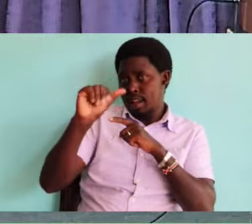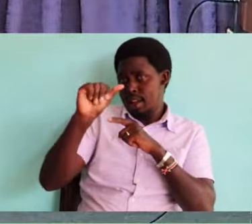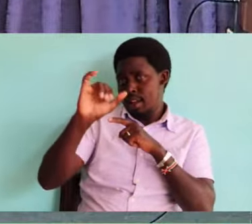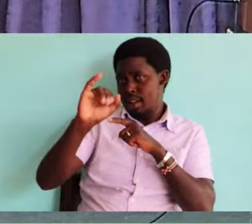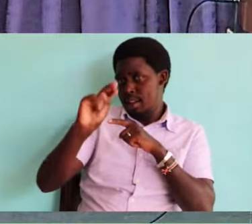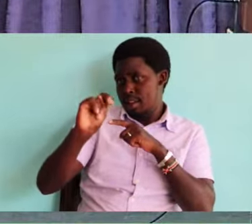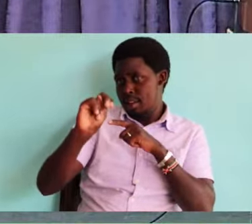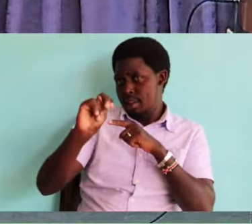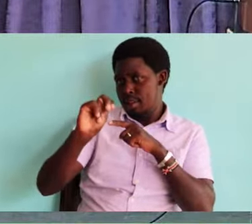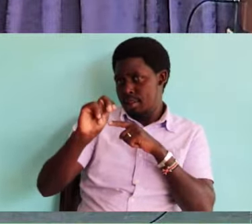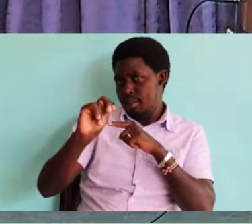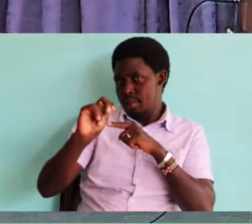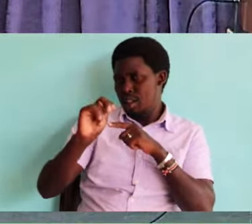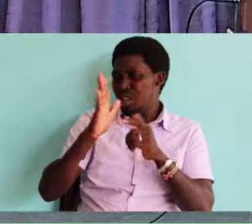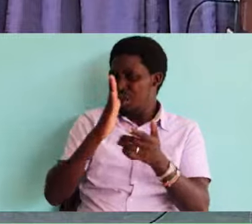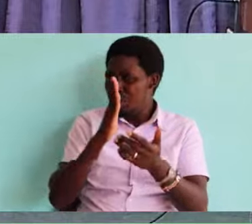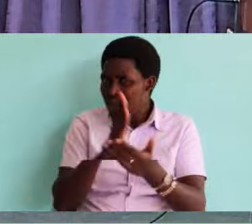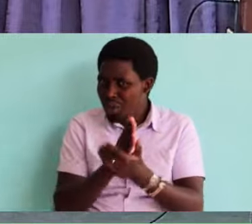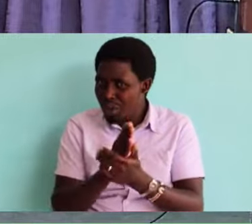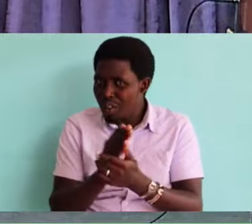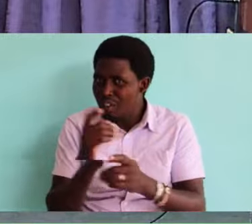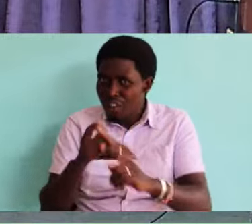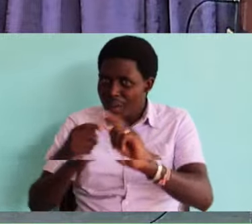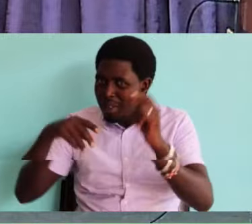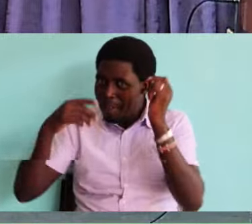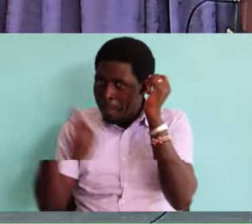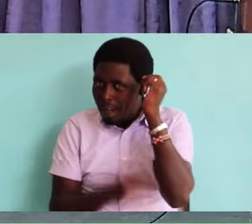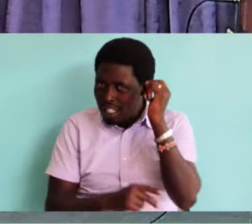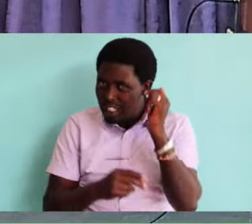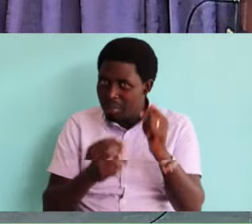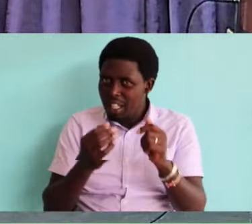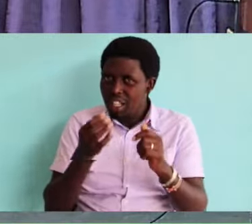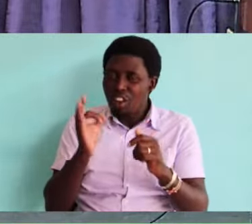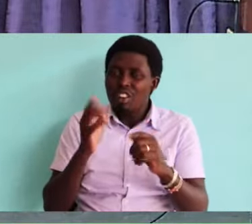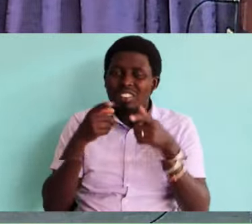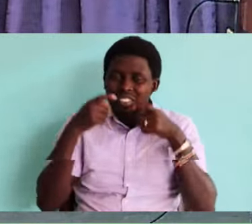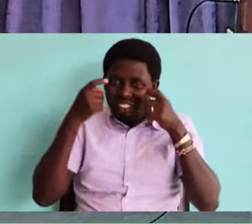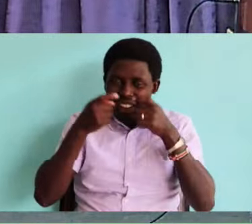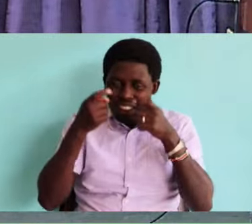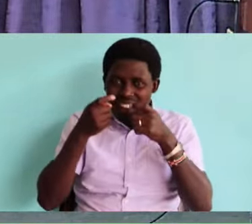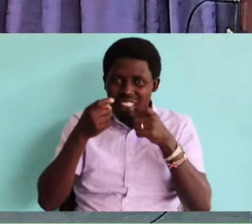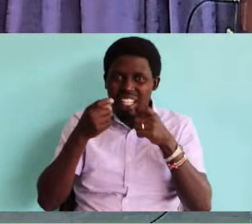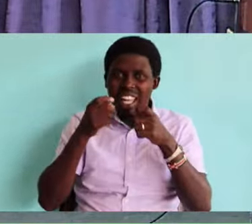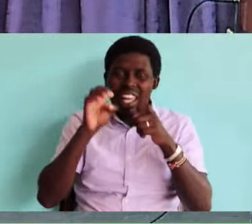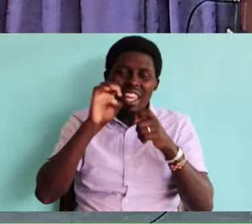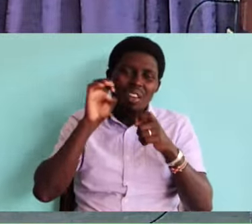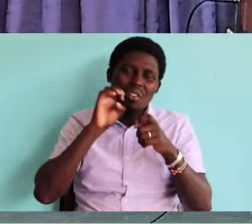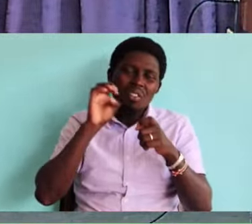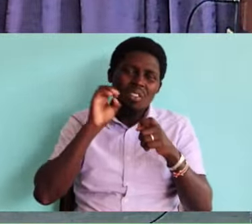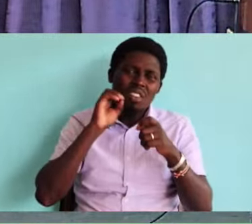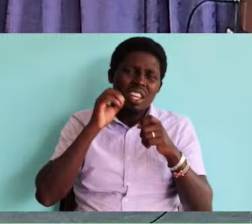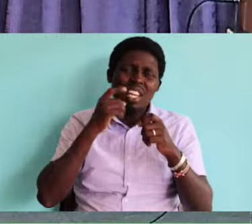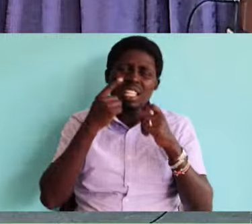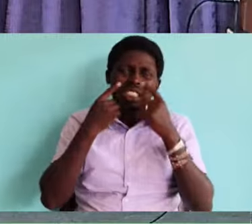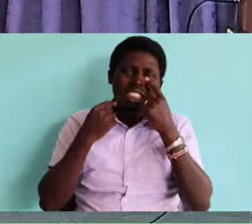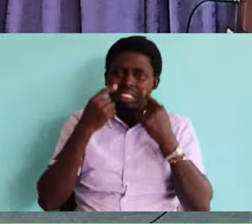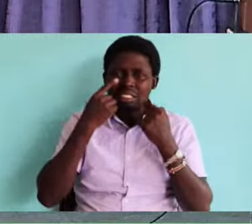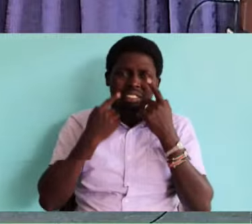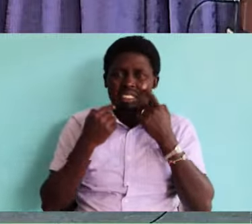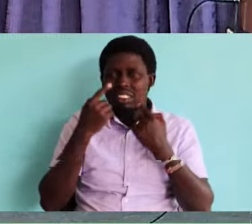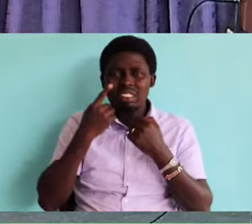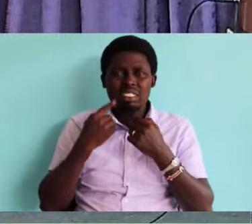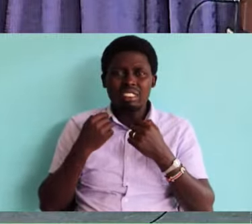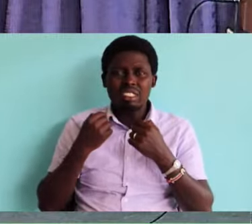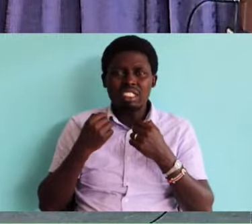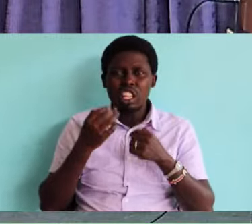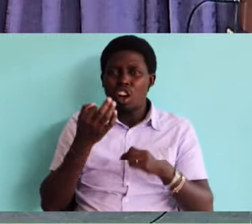Yes, it's true from the consequences of sin that Eve had gone through the sorrow of